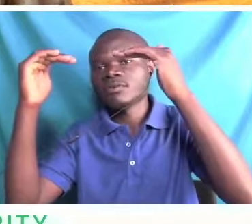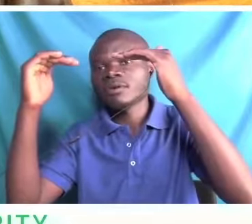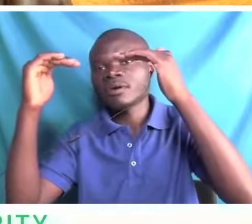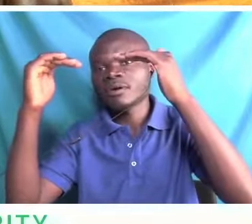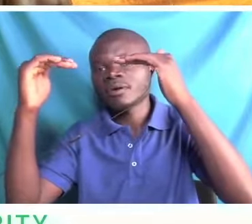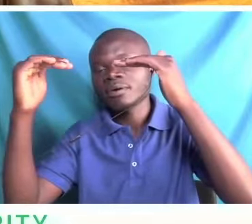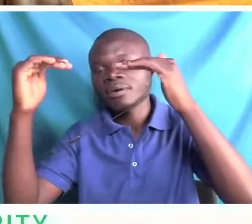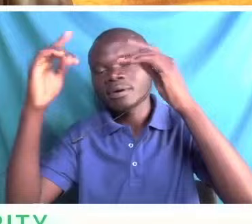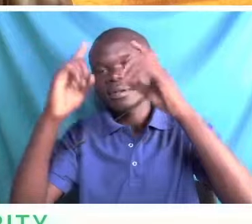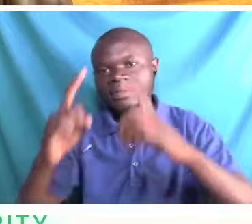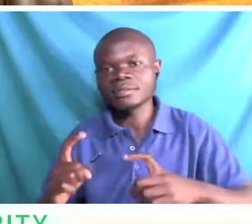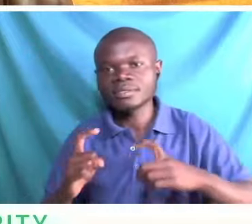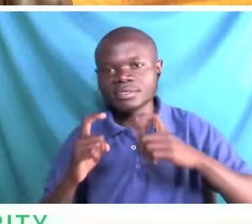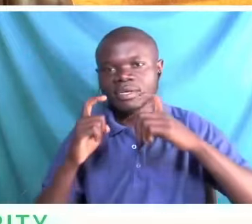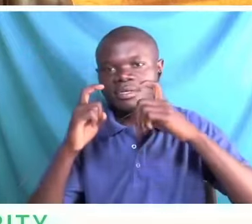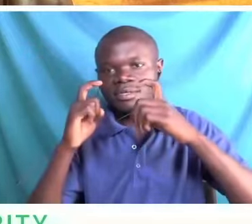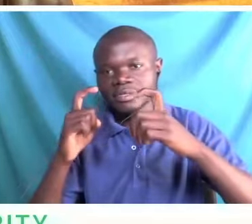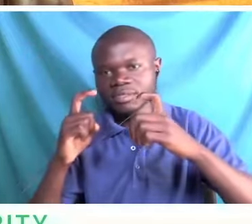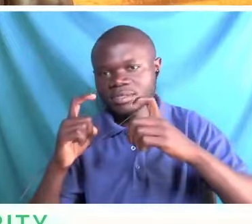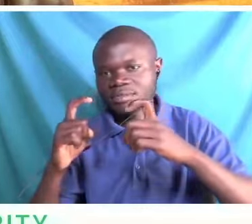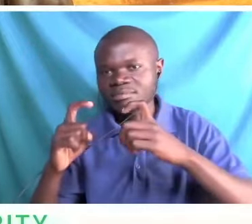the sins that entangle men.